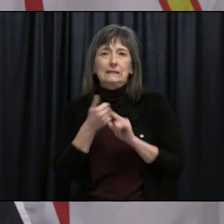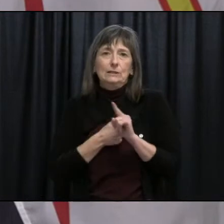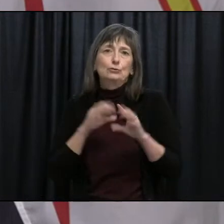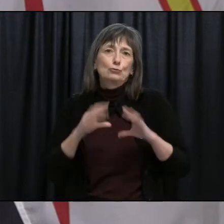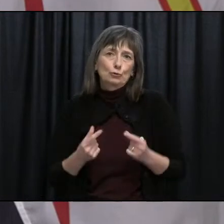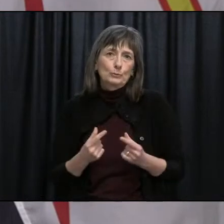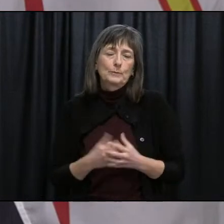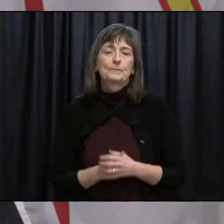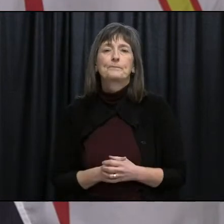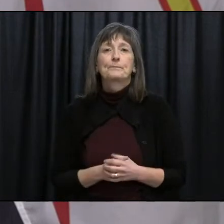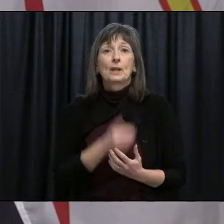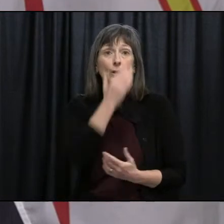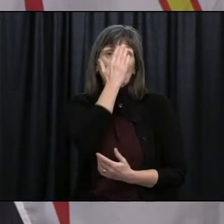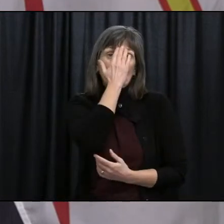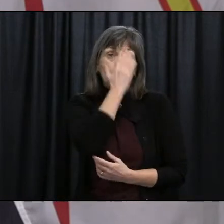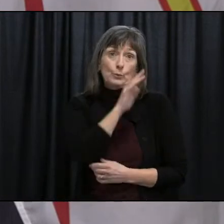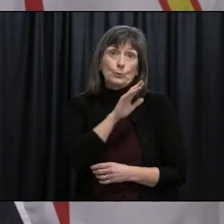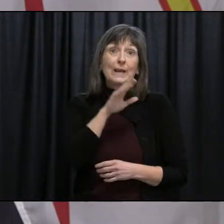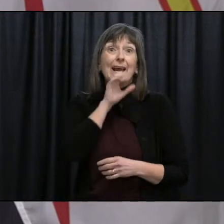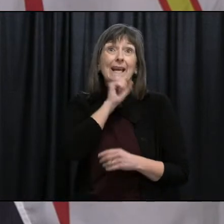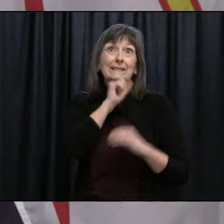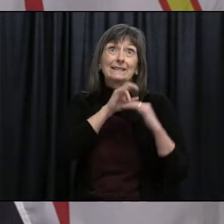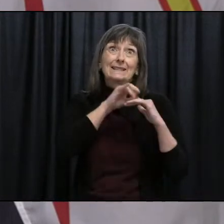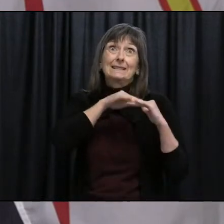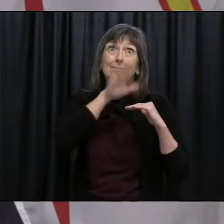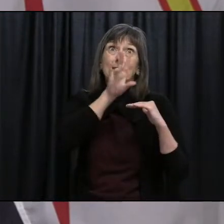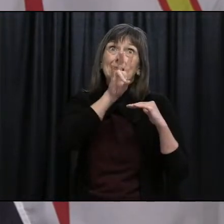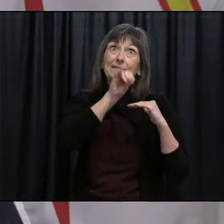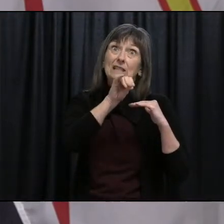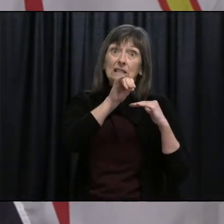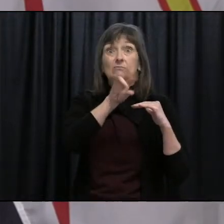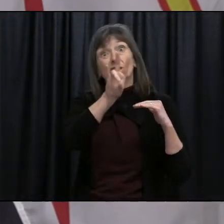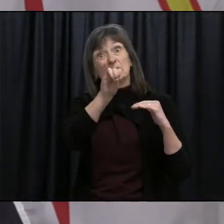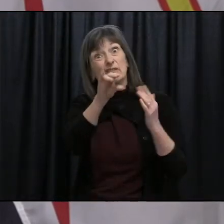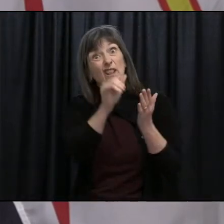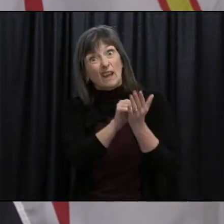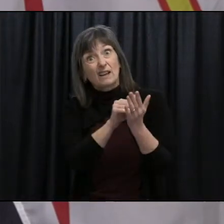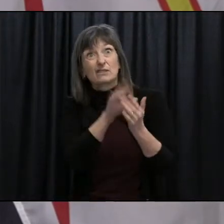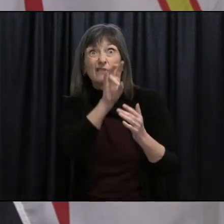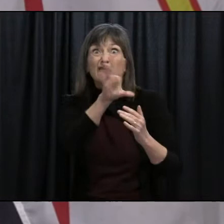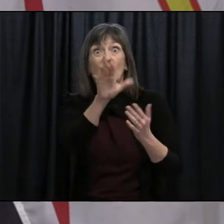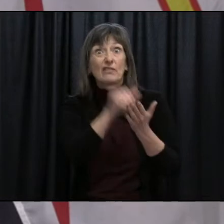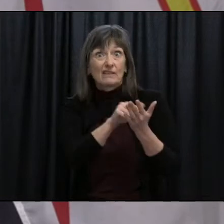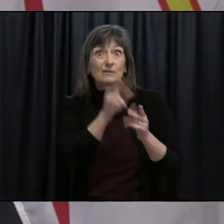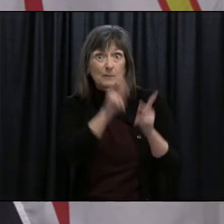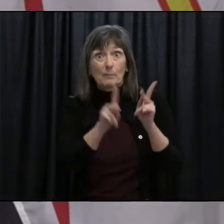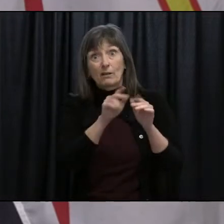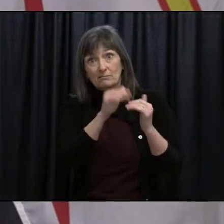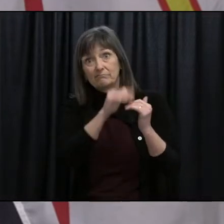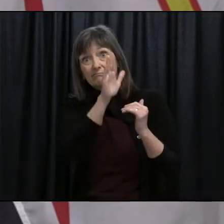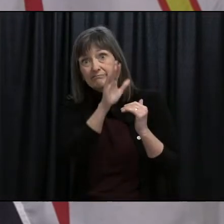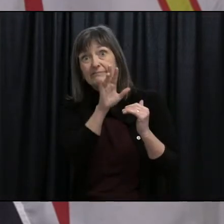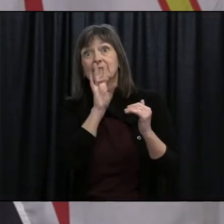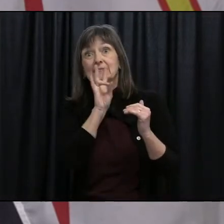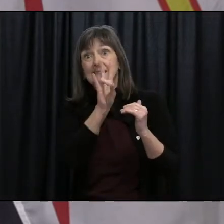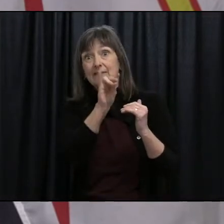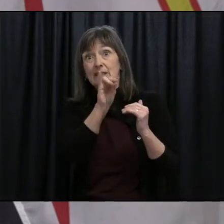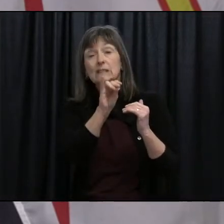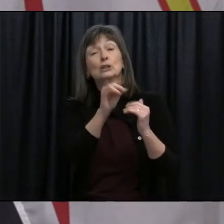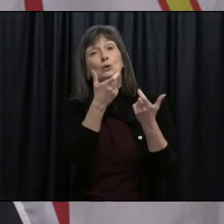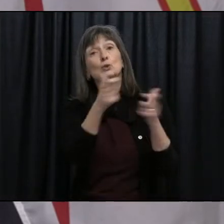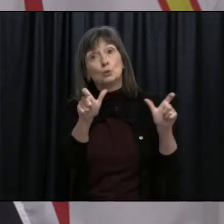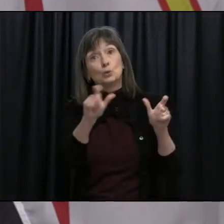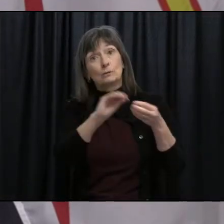we have 70,000 over the age of 70, so or 75,000. So that's a significant